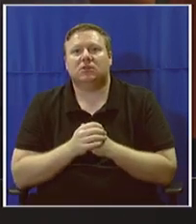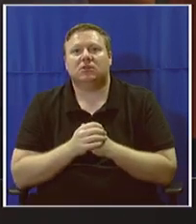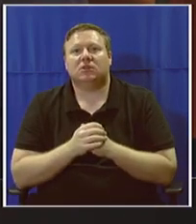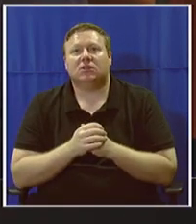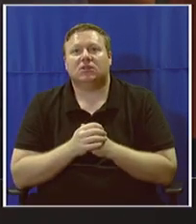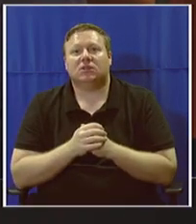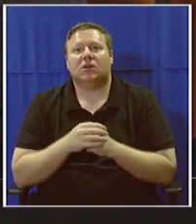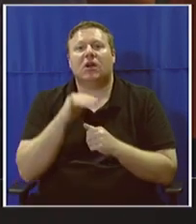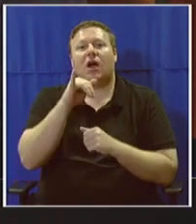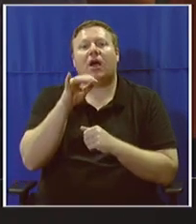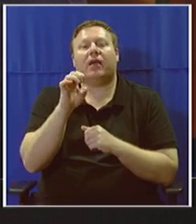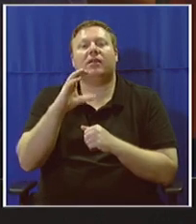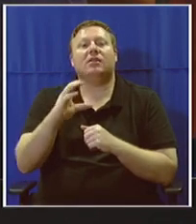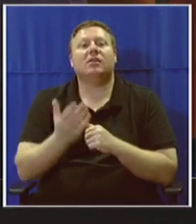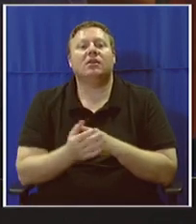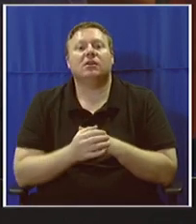IEC.